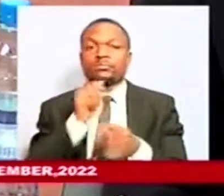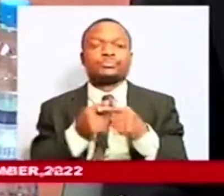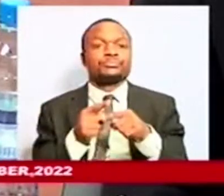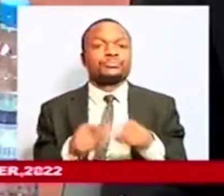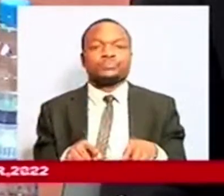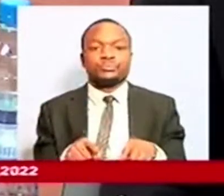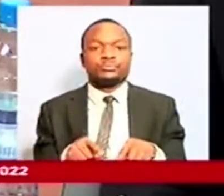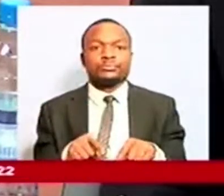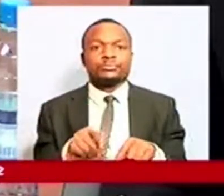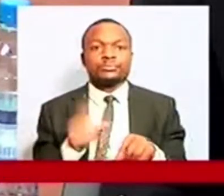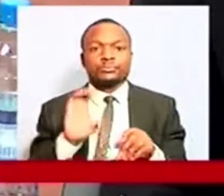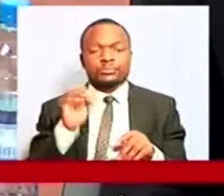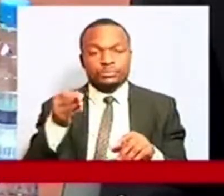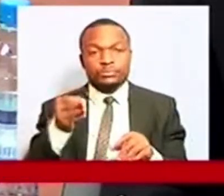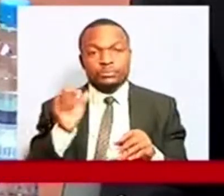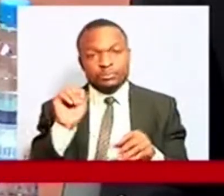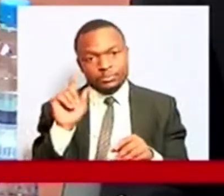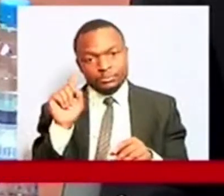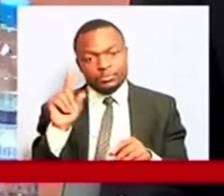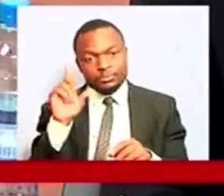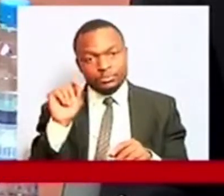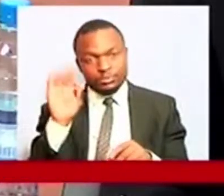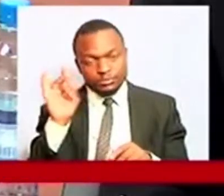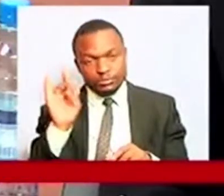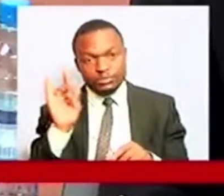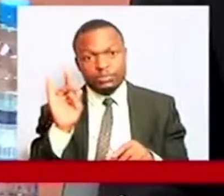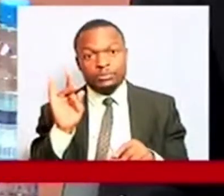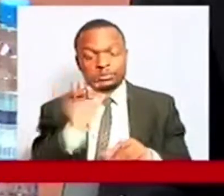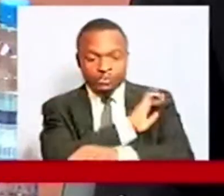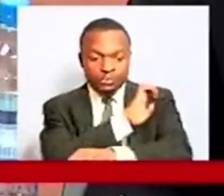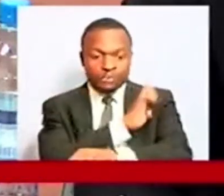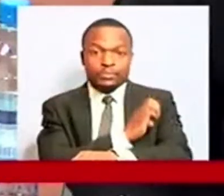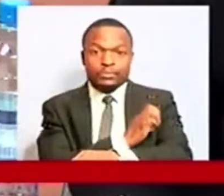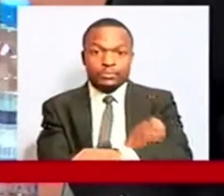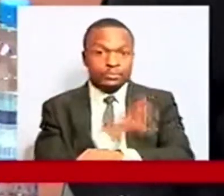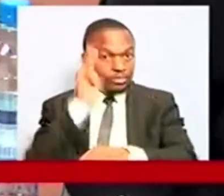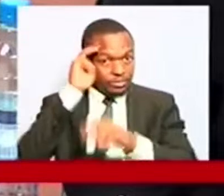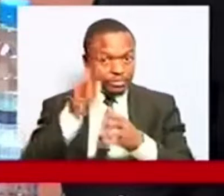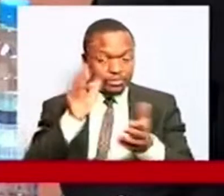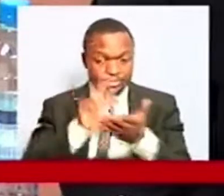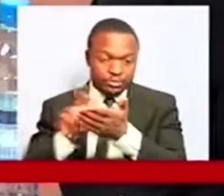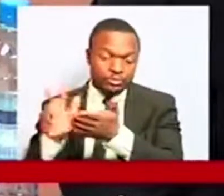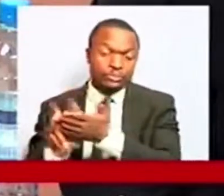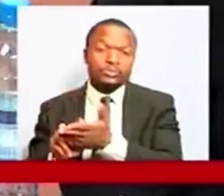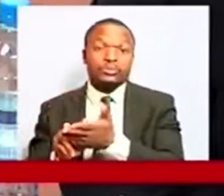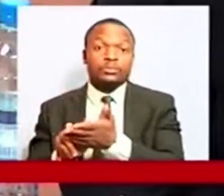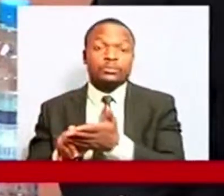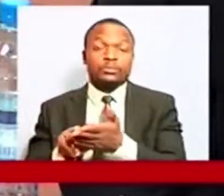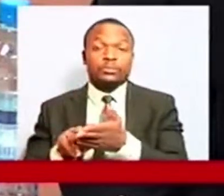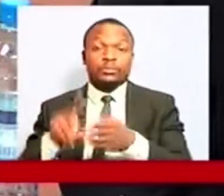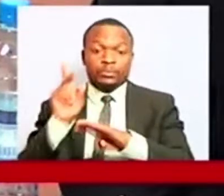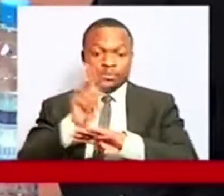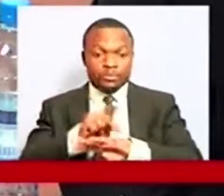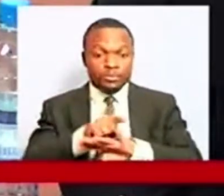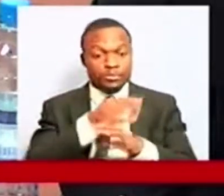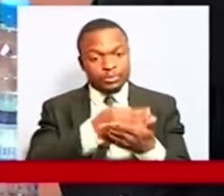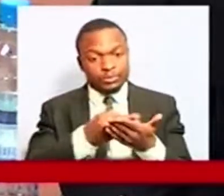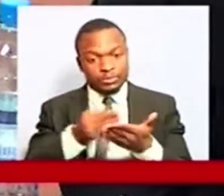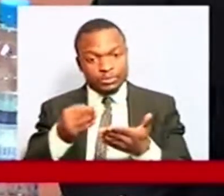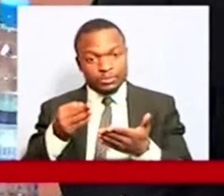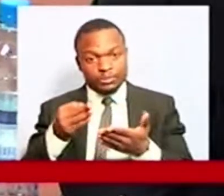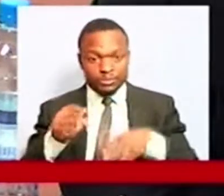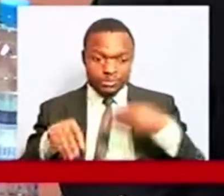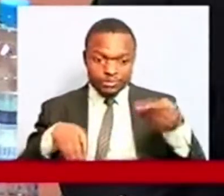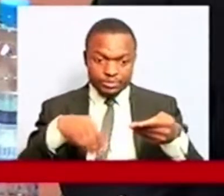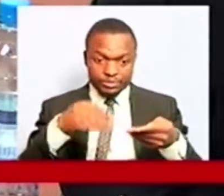of 2018 empowered the minister to approve projects. And spent, failure to spend, that's on community-based